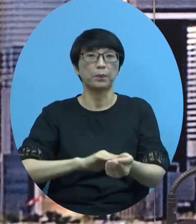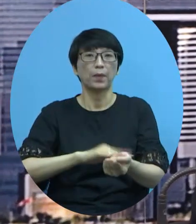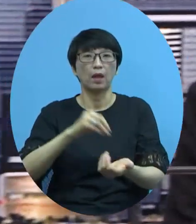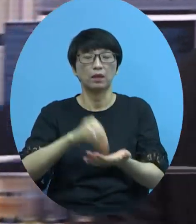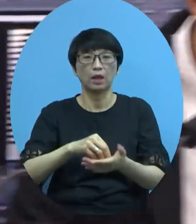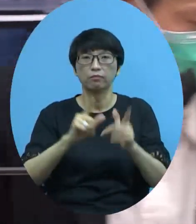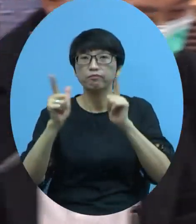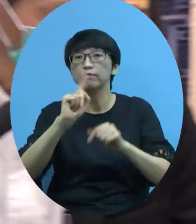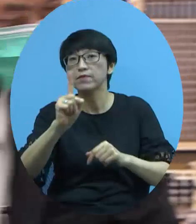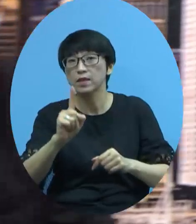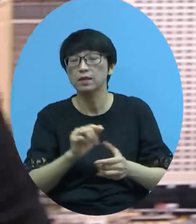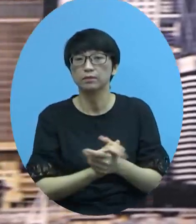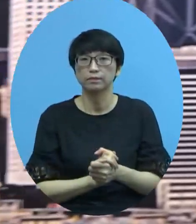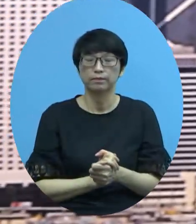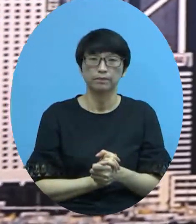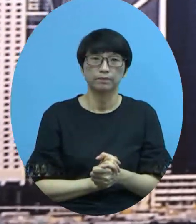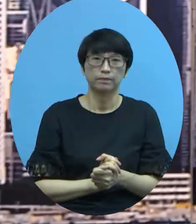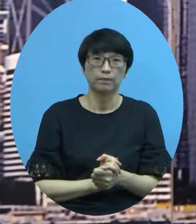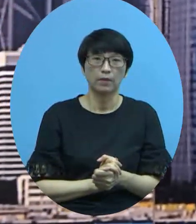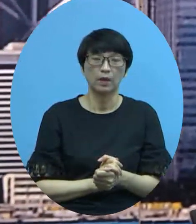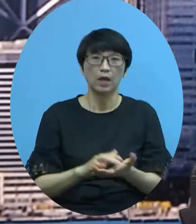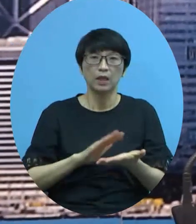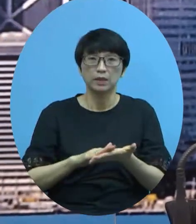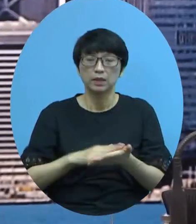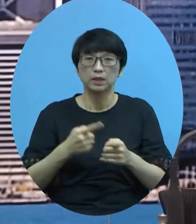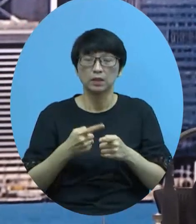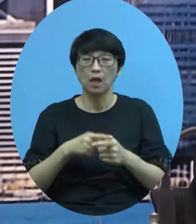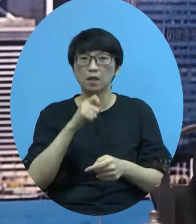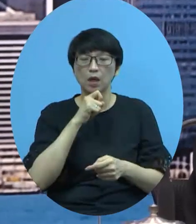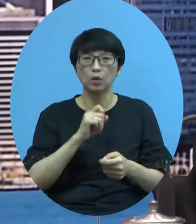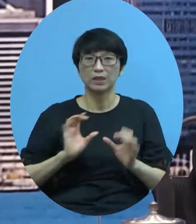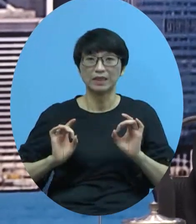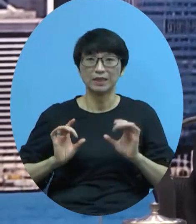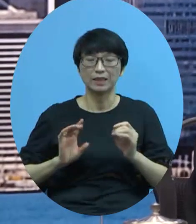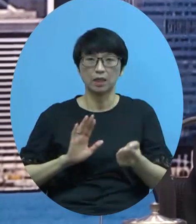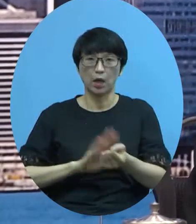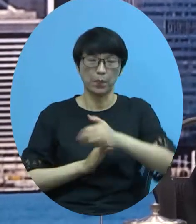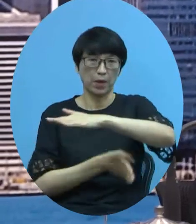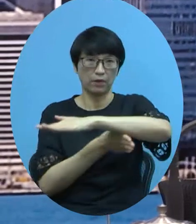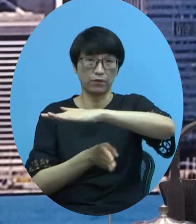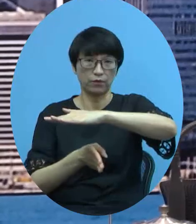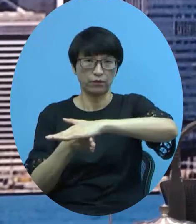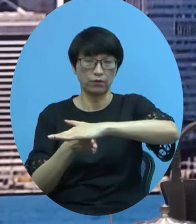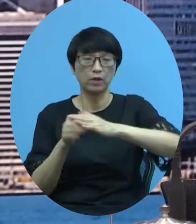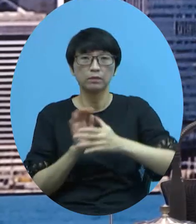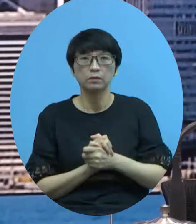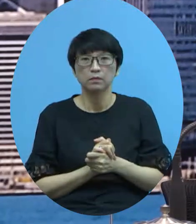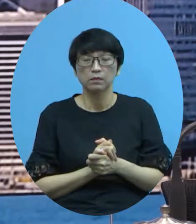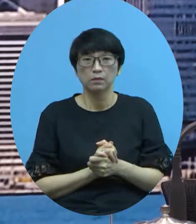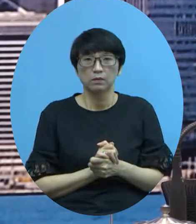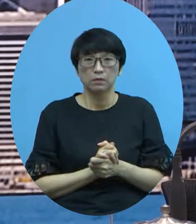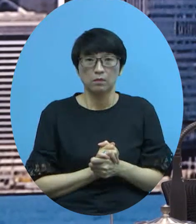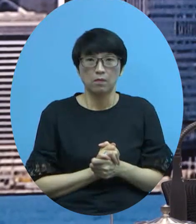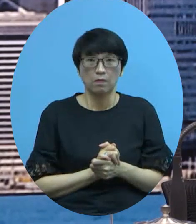ward already been converted to a tier 1 airborne isolation room already. And then besides the private